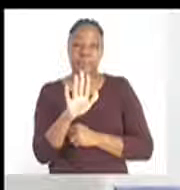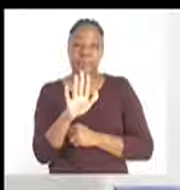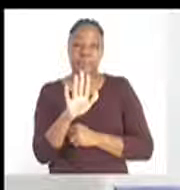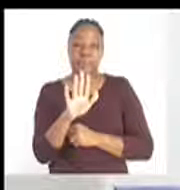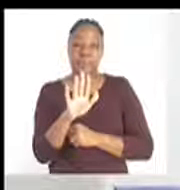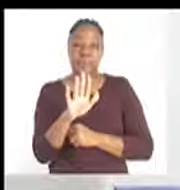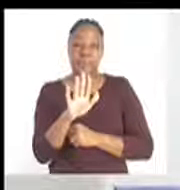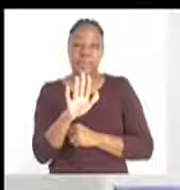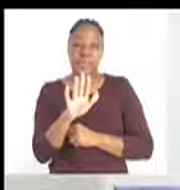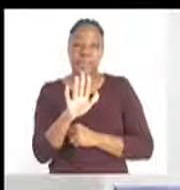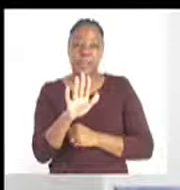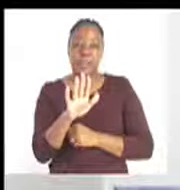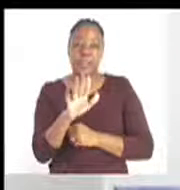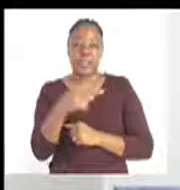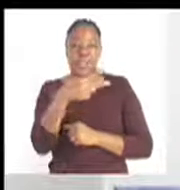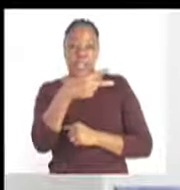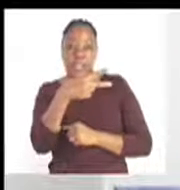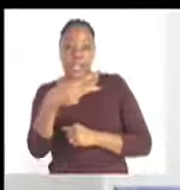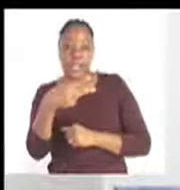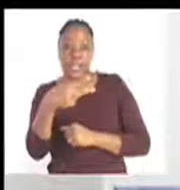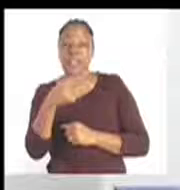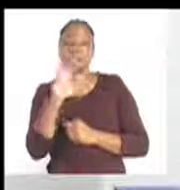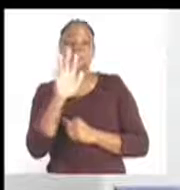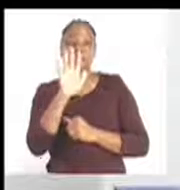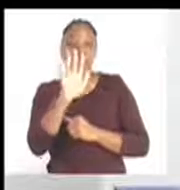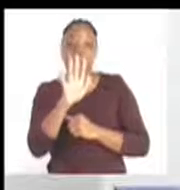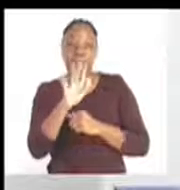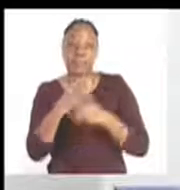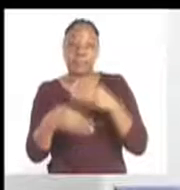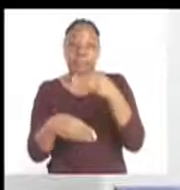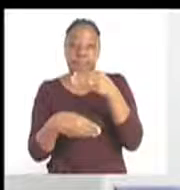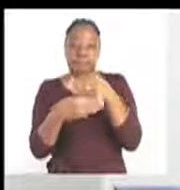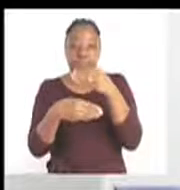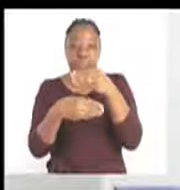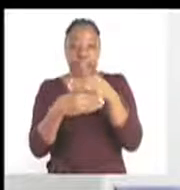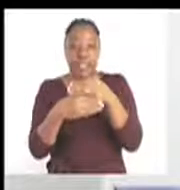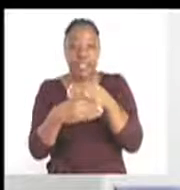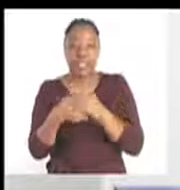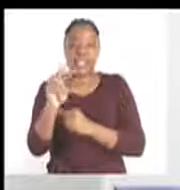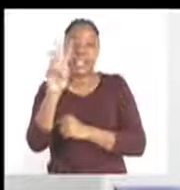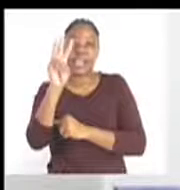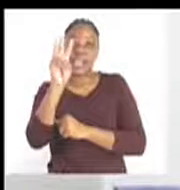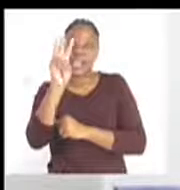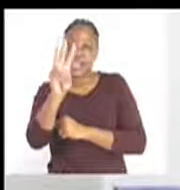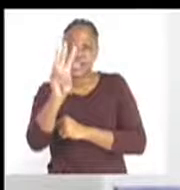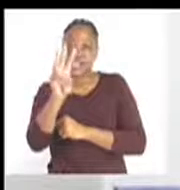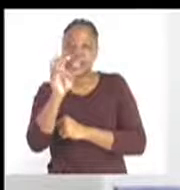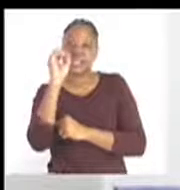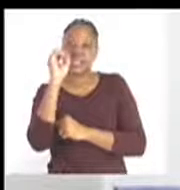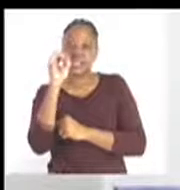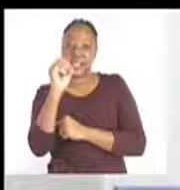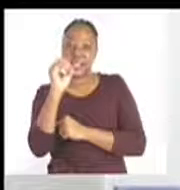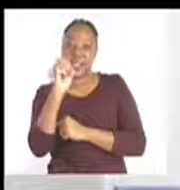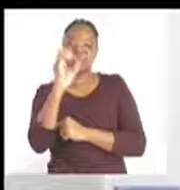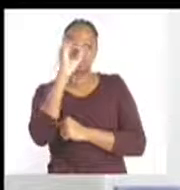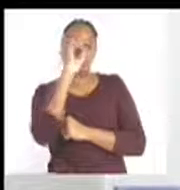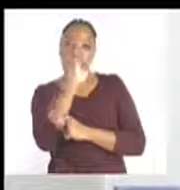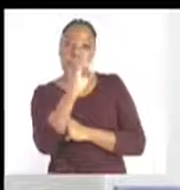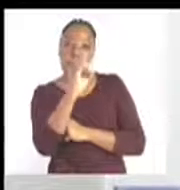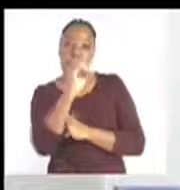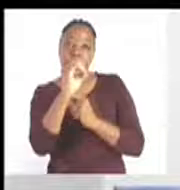like for our 1 liter, we added 3 zeros. 1, 2, 3. We are also going to add 3 zeros